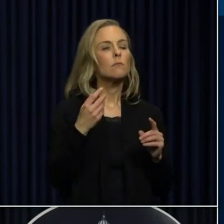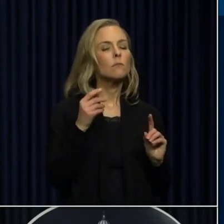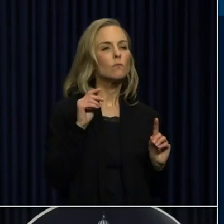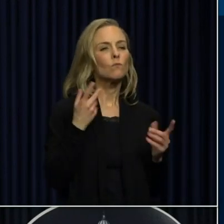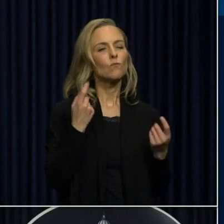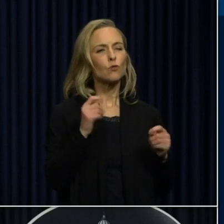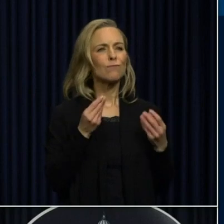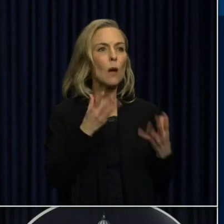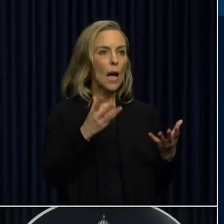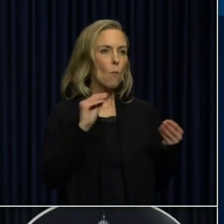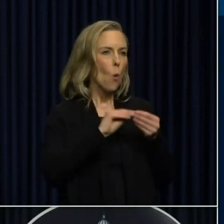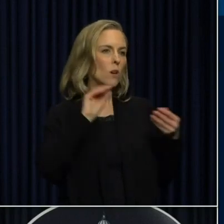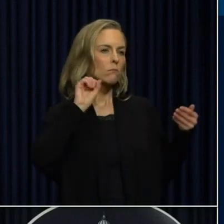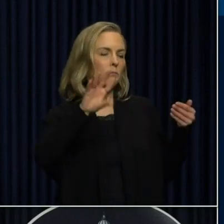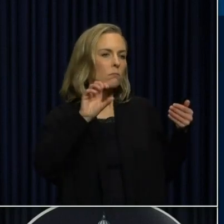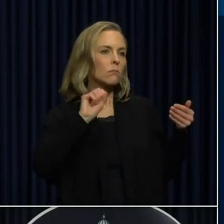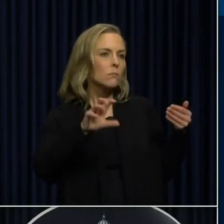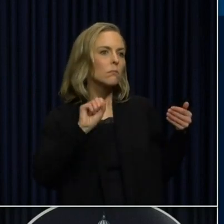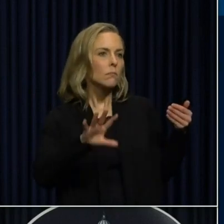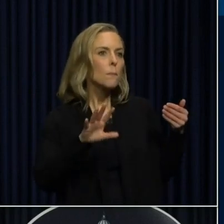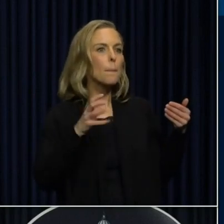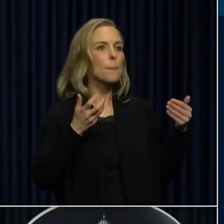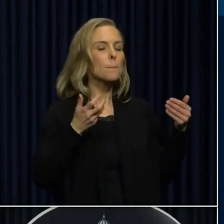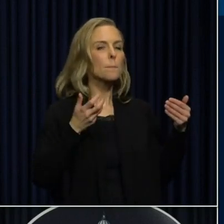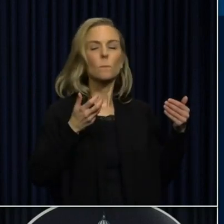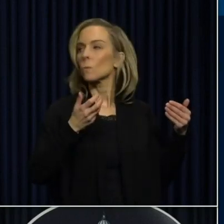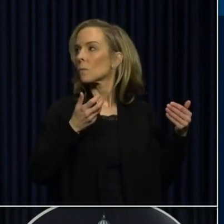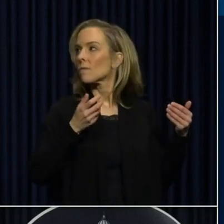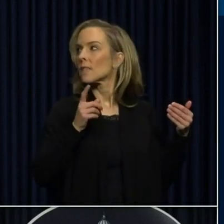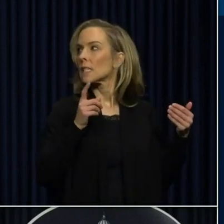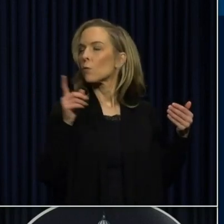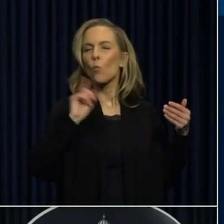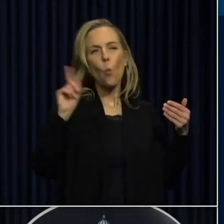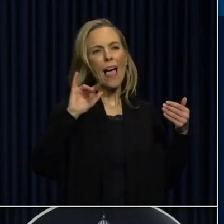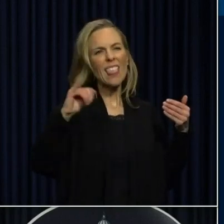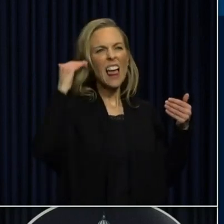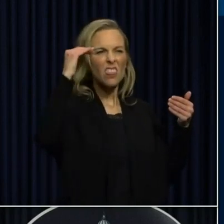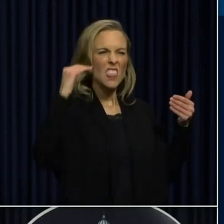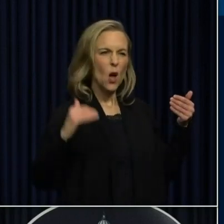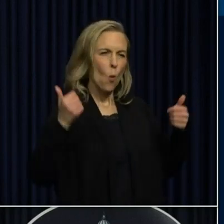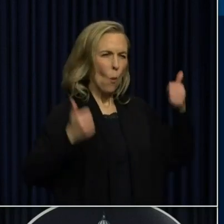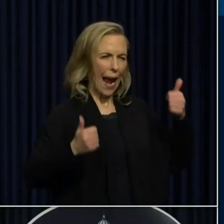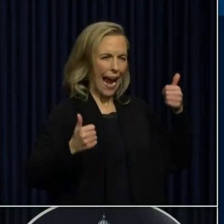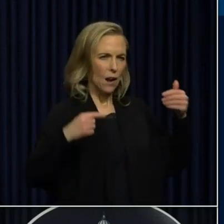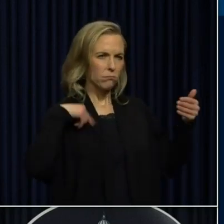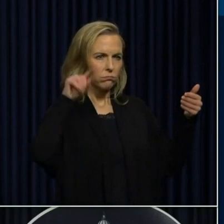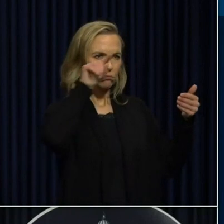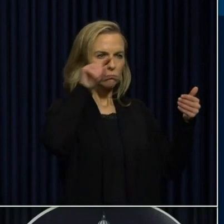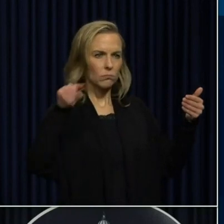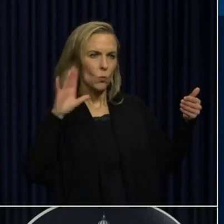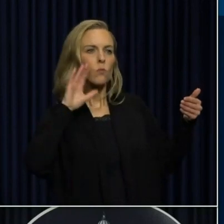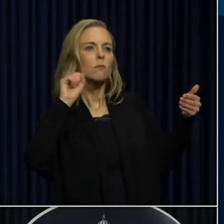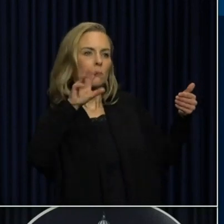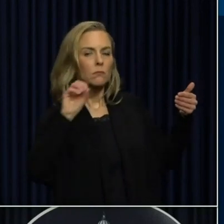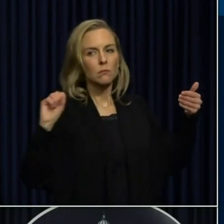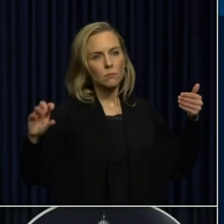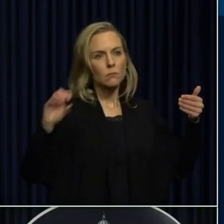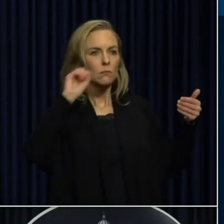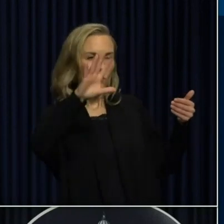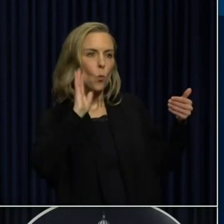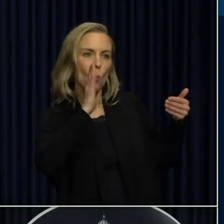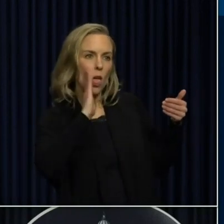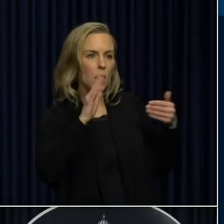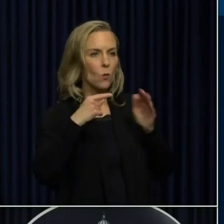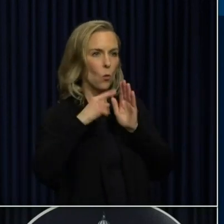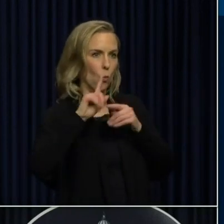it, where we think we are on each of these, to the extent we can. Obviously, the vaccine is